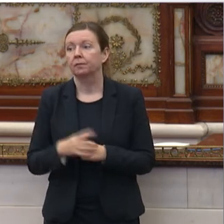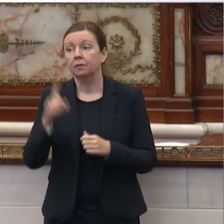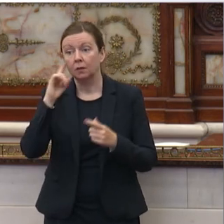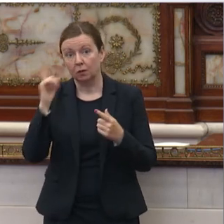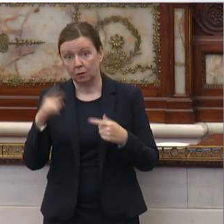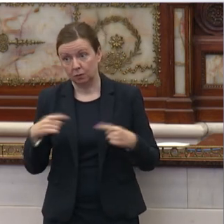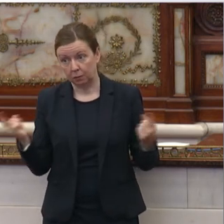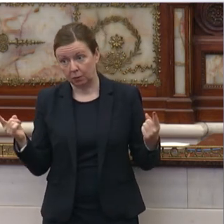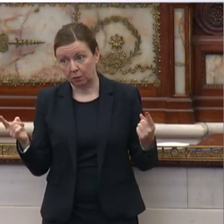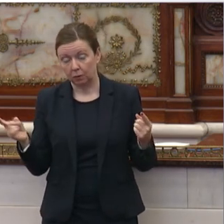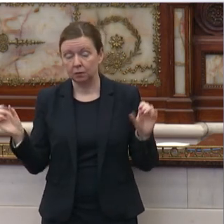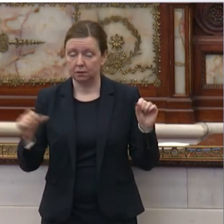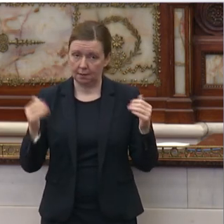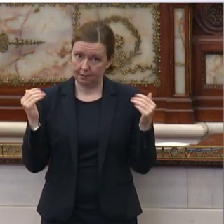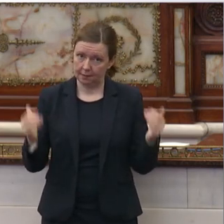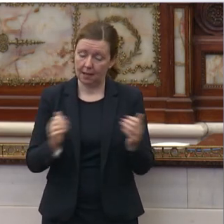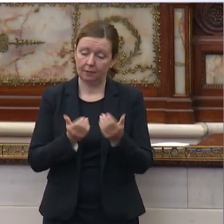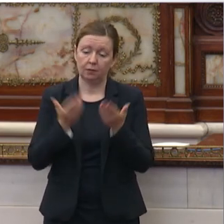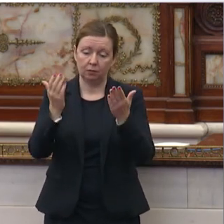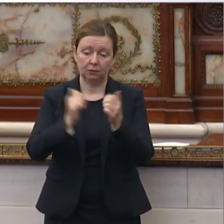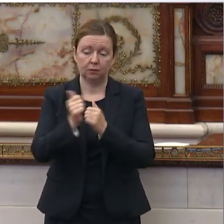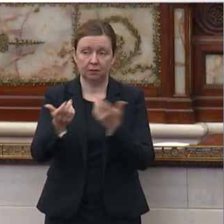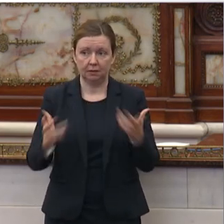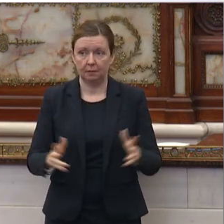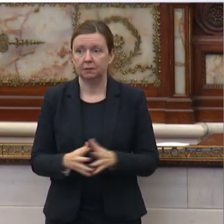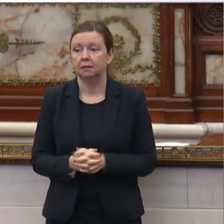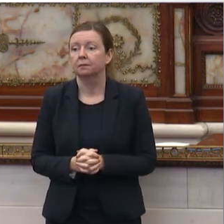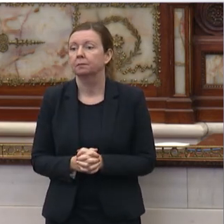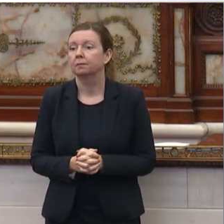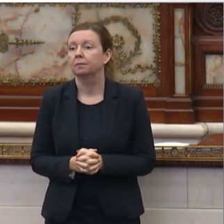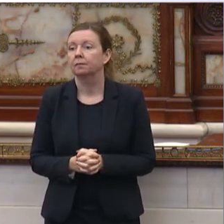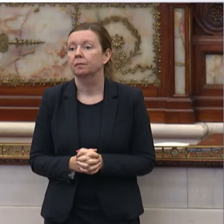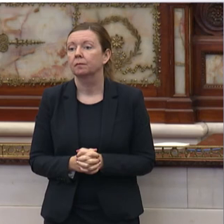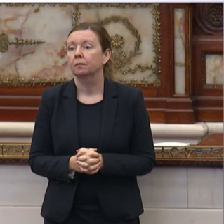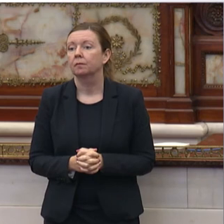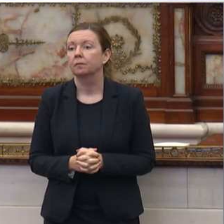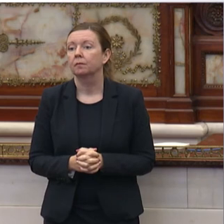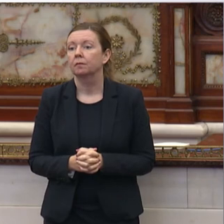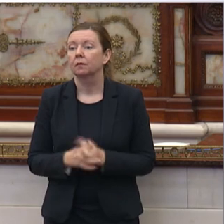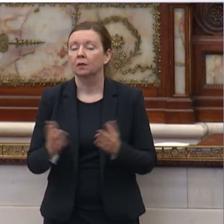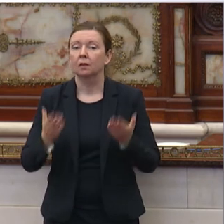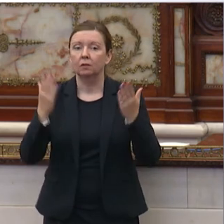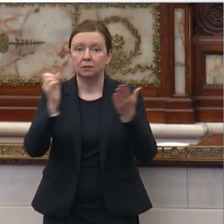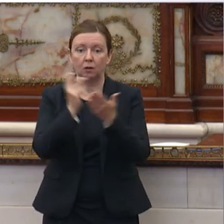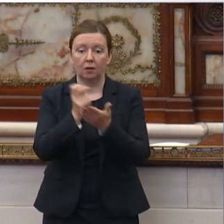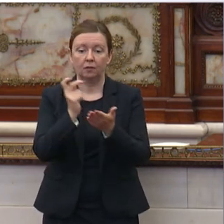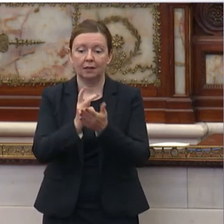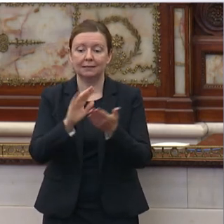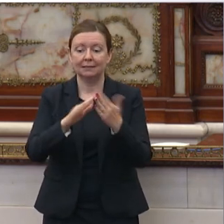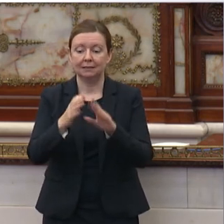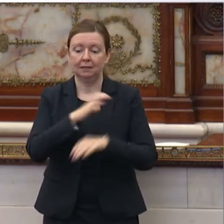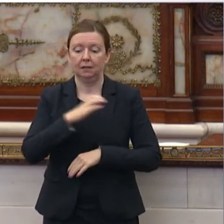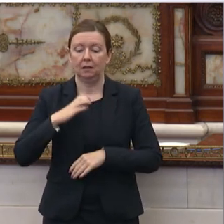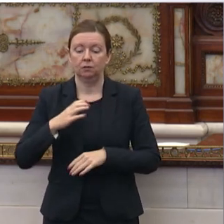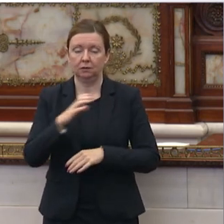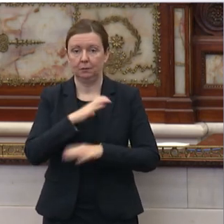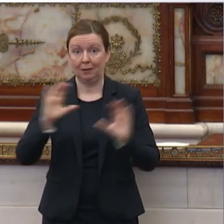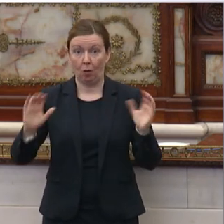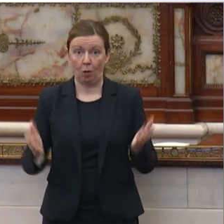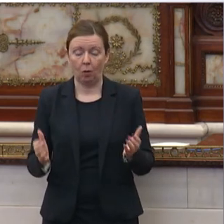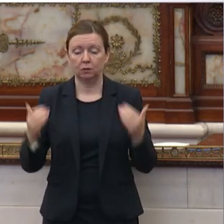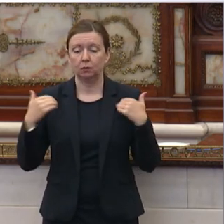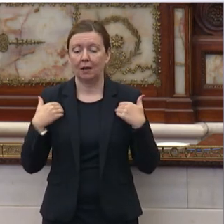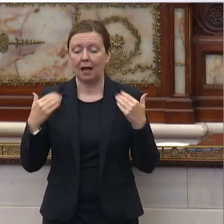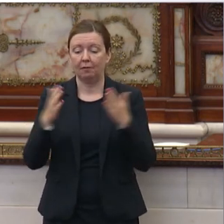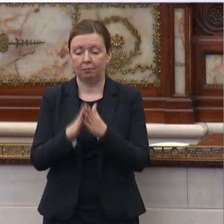Aye. Opposed, ayes have it, and that resolution is adopted. And a resolution authorizing City Council's Committee of the Whole to hold